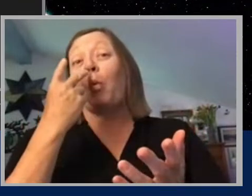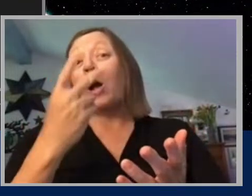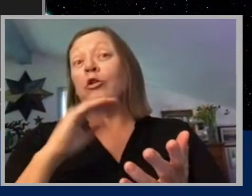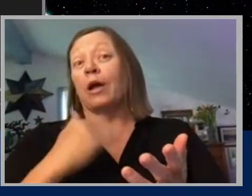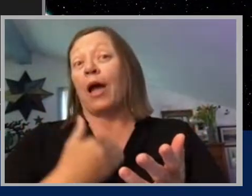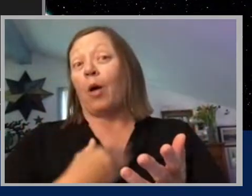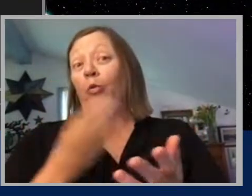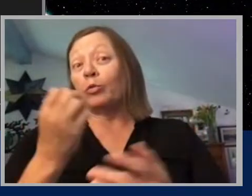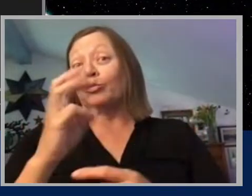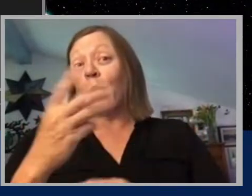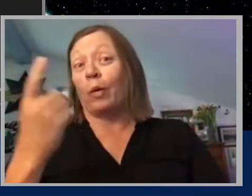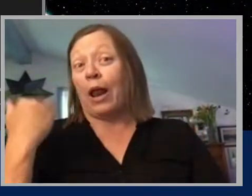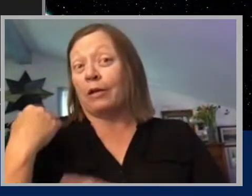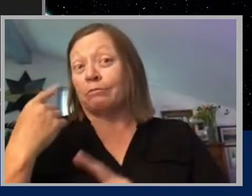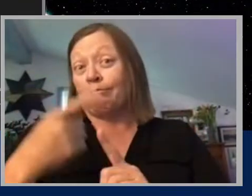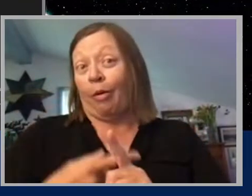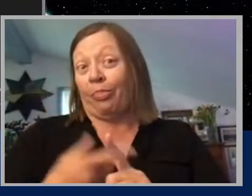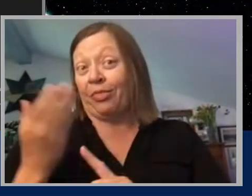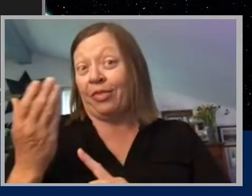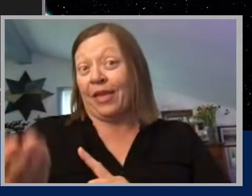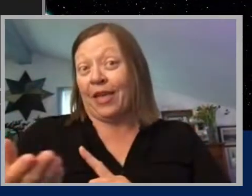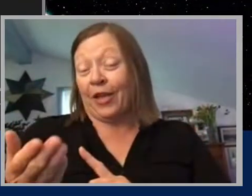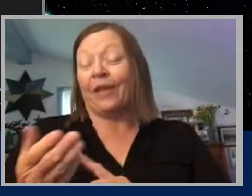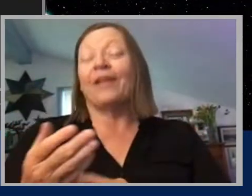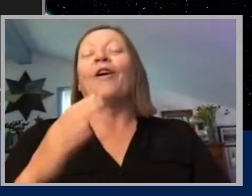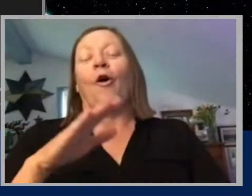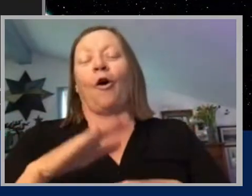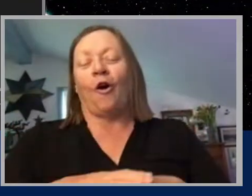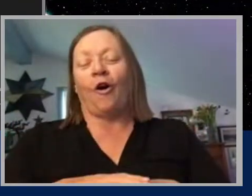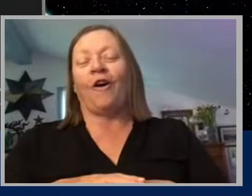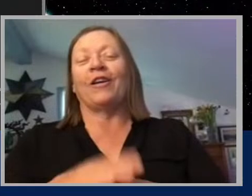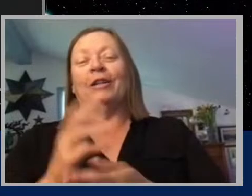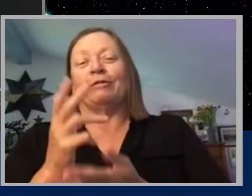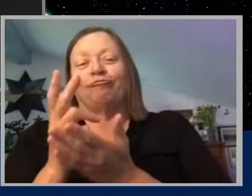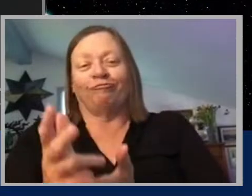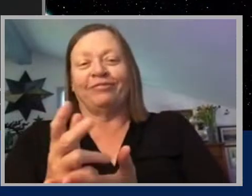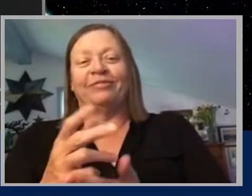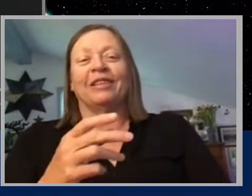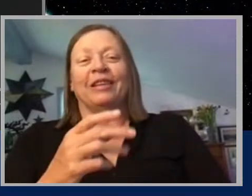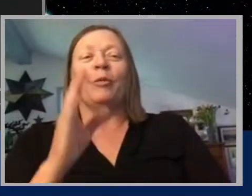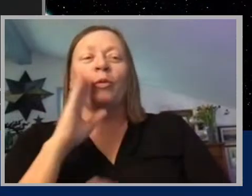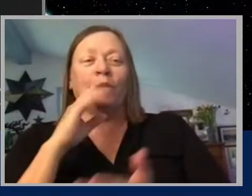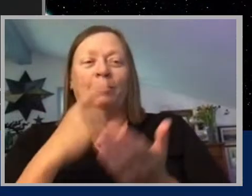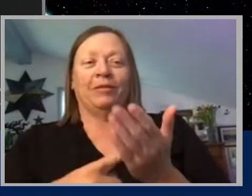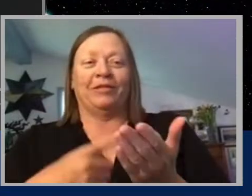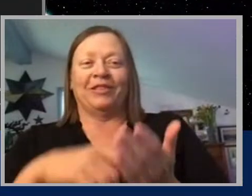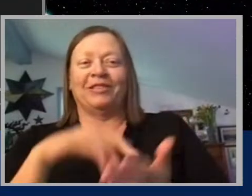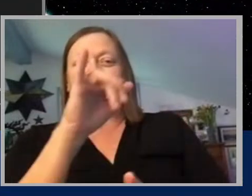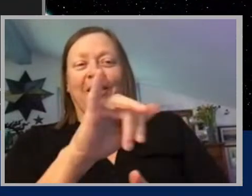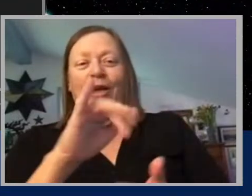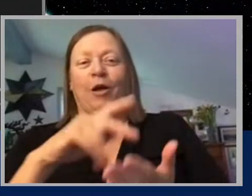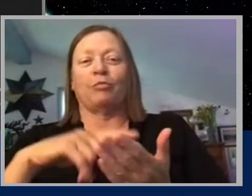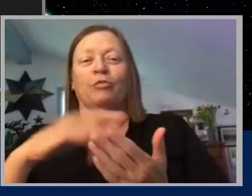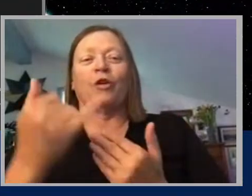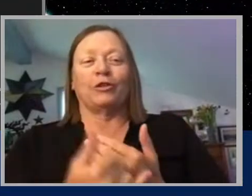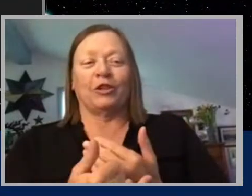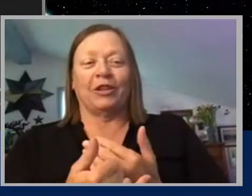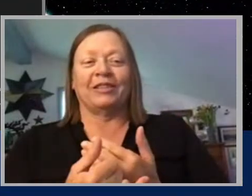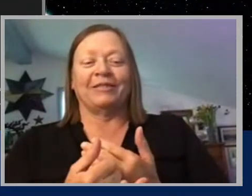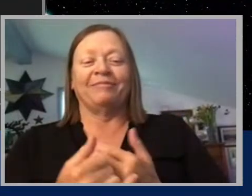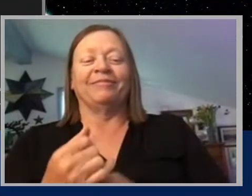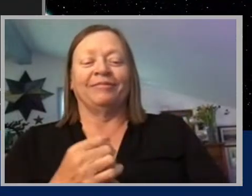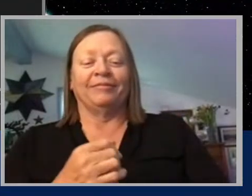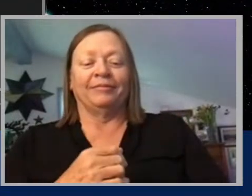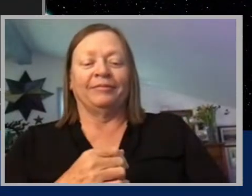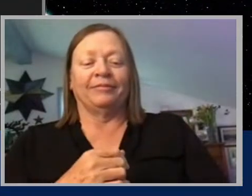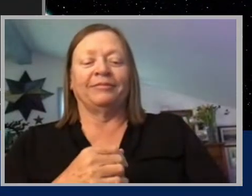site. But specifically now we're going to be talking a lot more about CubeSats, that particular project, as well as just other CubeSats in general and